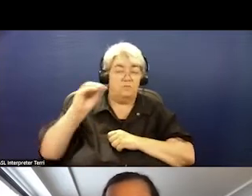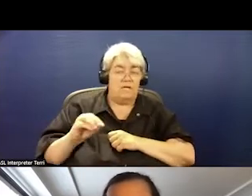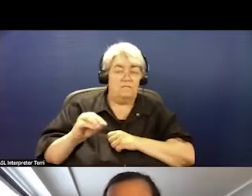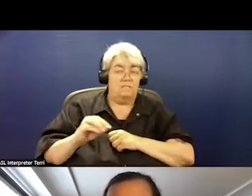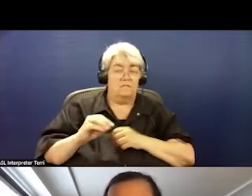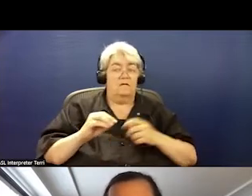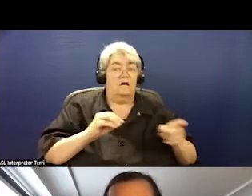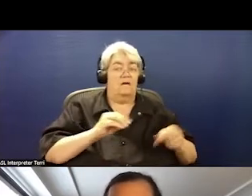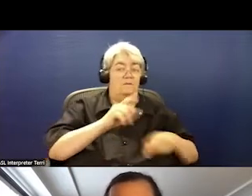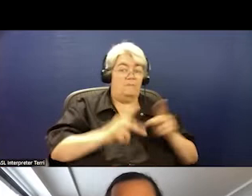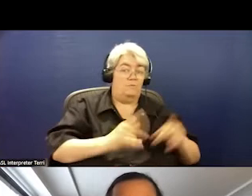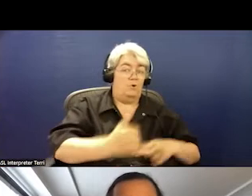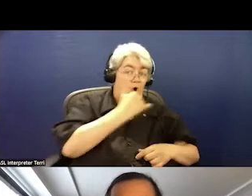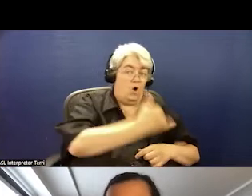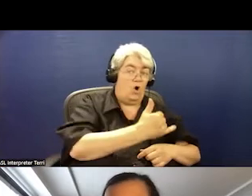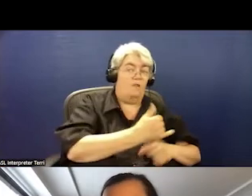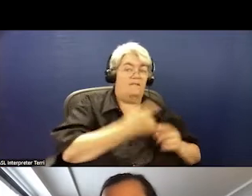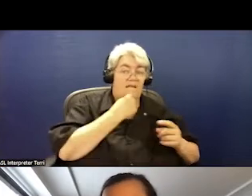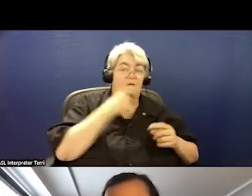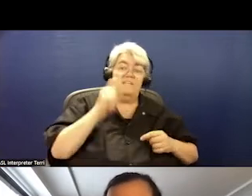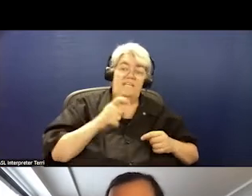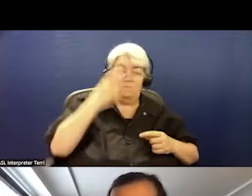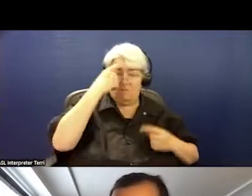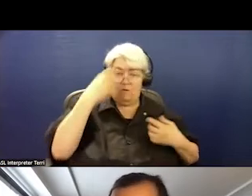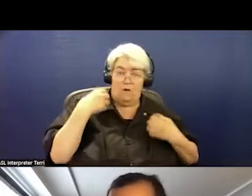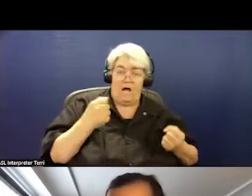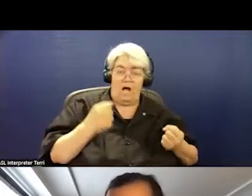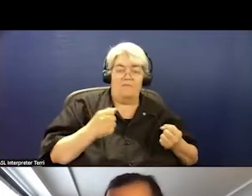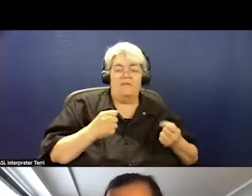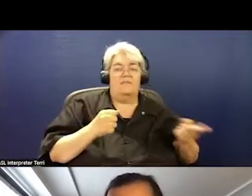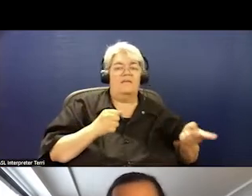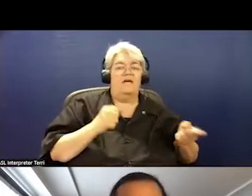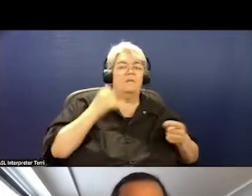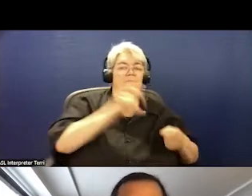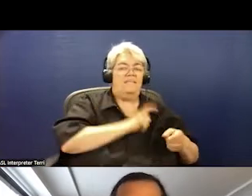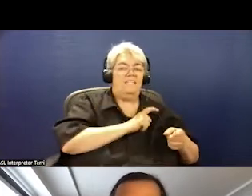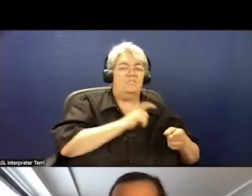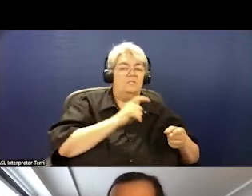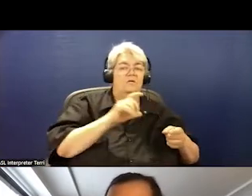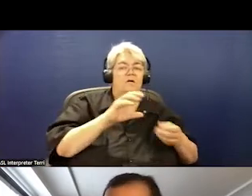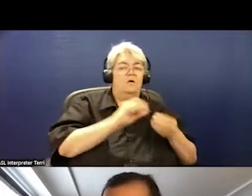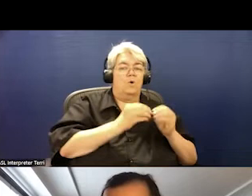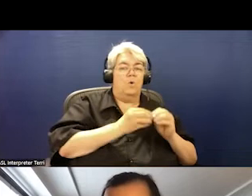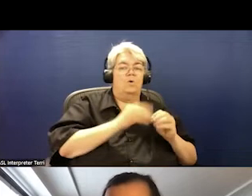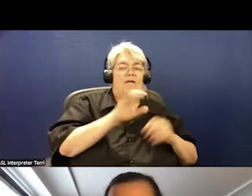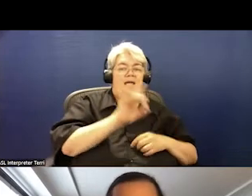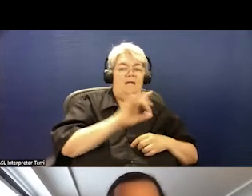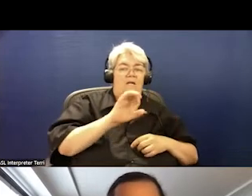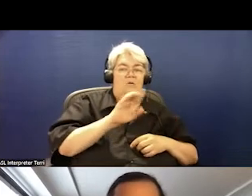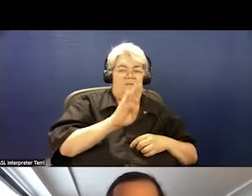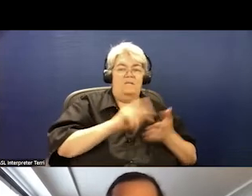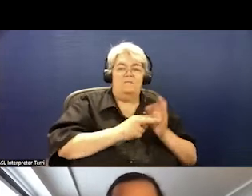this type of response. Those are when San Francisco received police code 800B, meaning that they're sort of a medium priority,